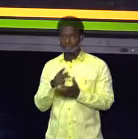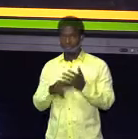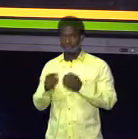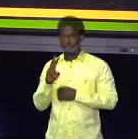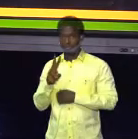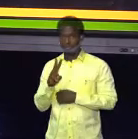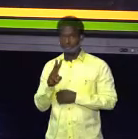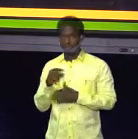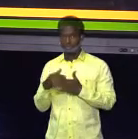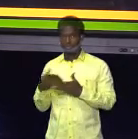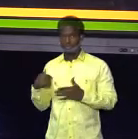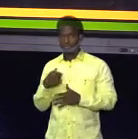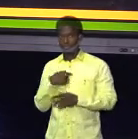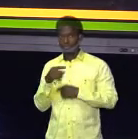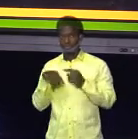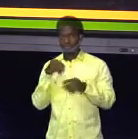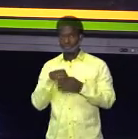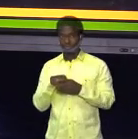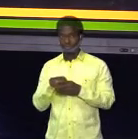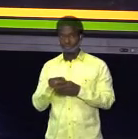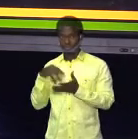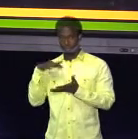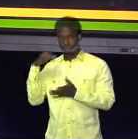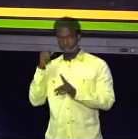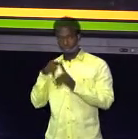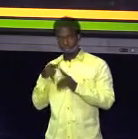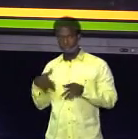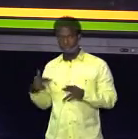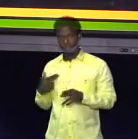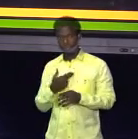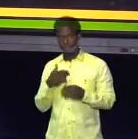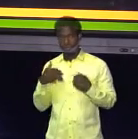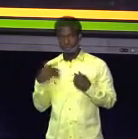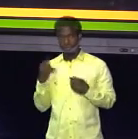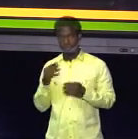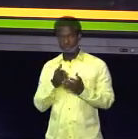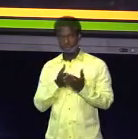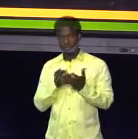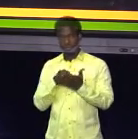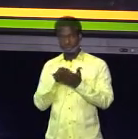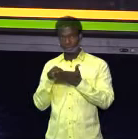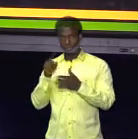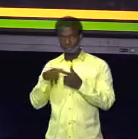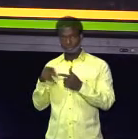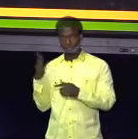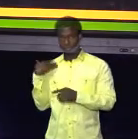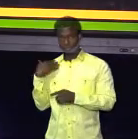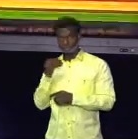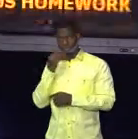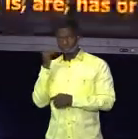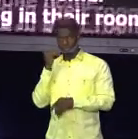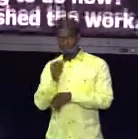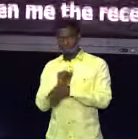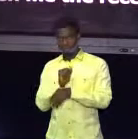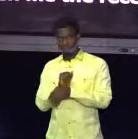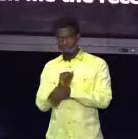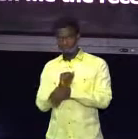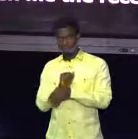2. Before we go into the learning objectives, let's have the correction to the previous homework.